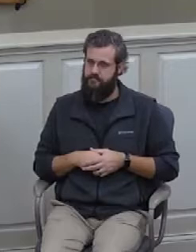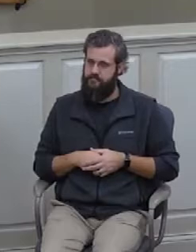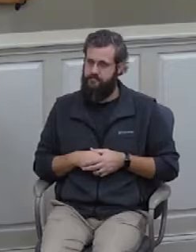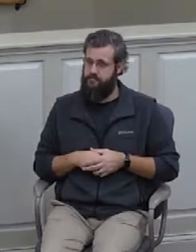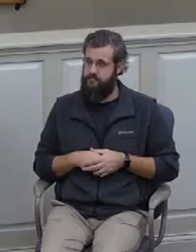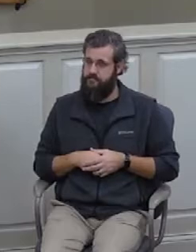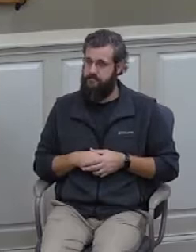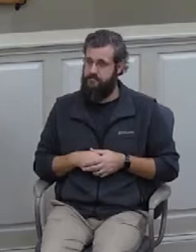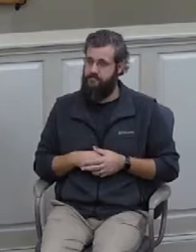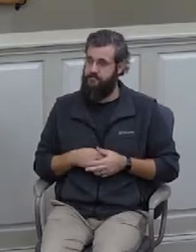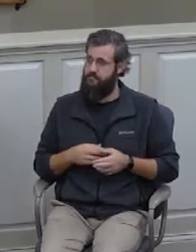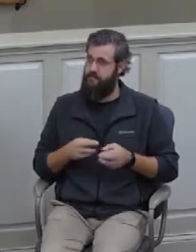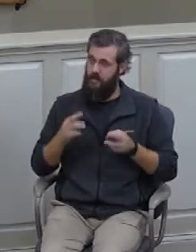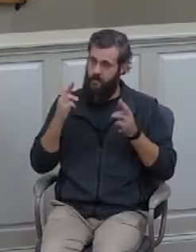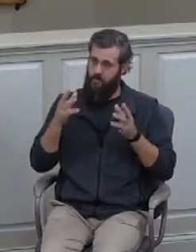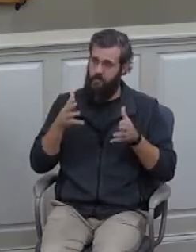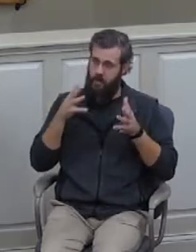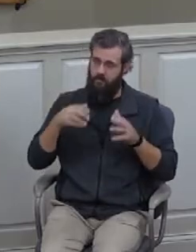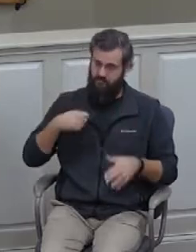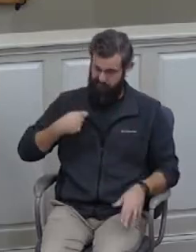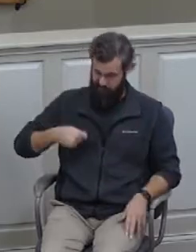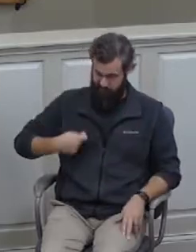I hope you left your lint brush for me.